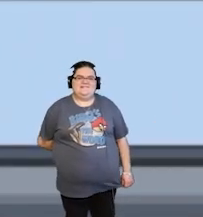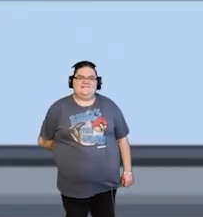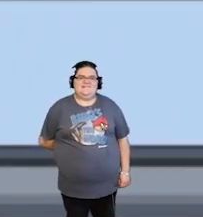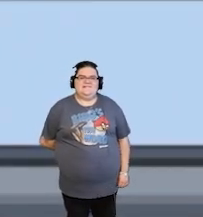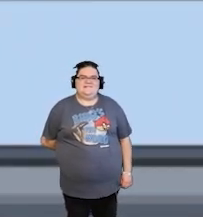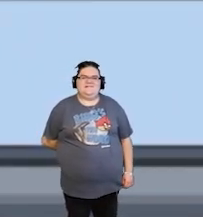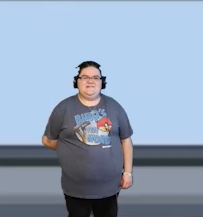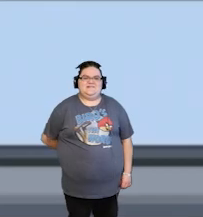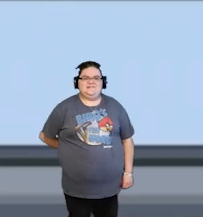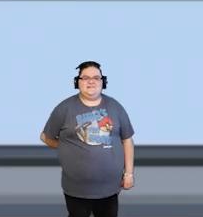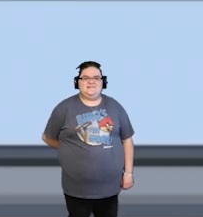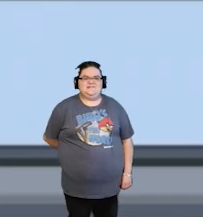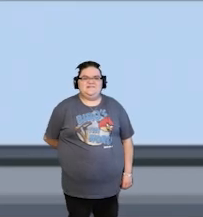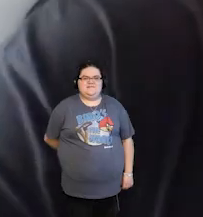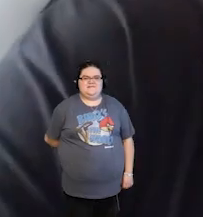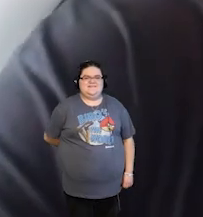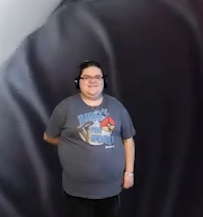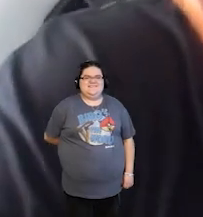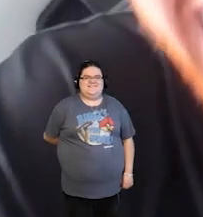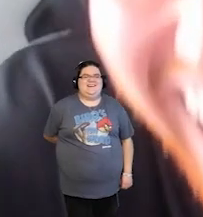Wait, Vic's dead? What the fuck?